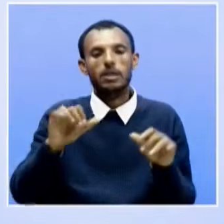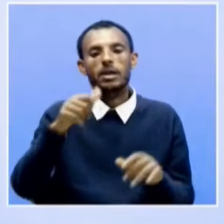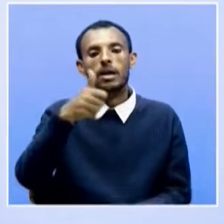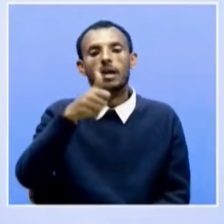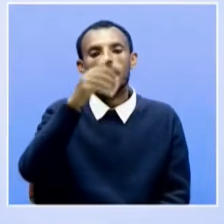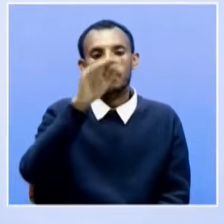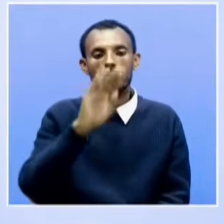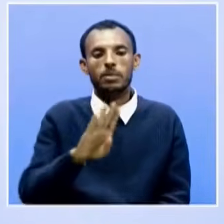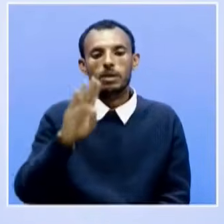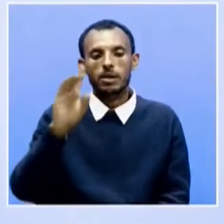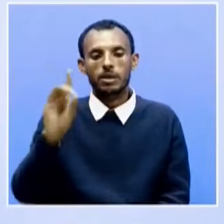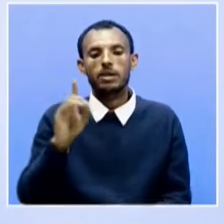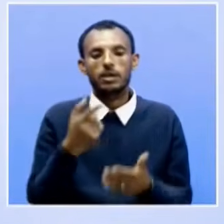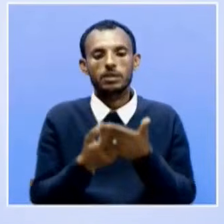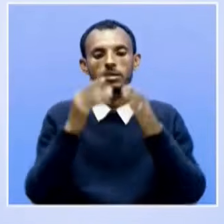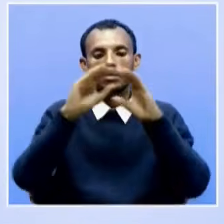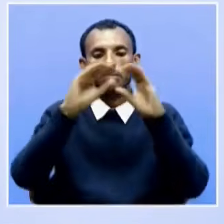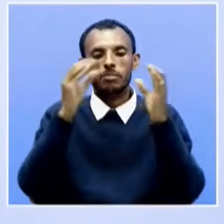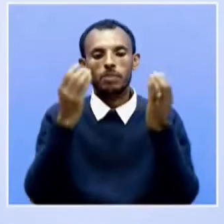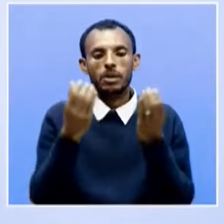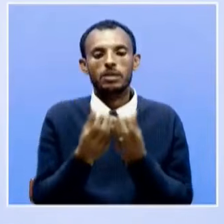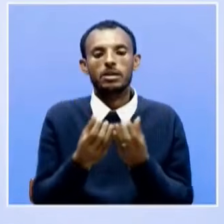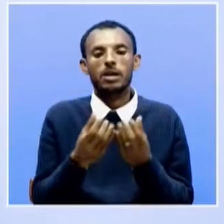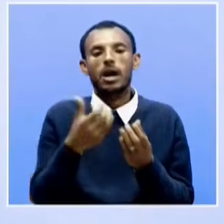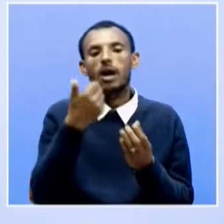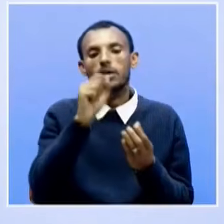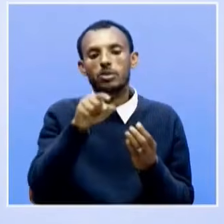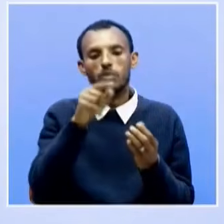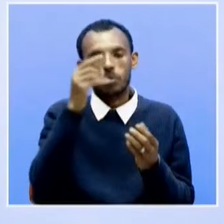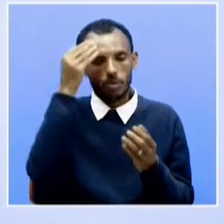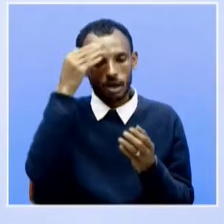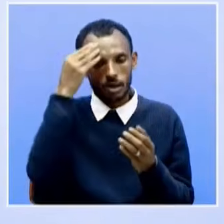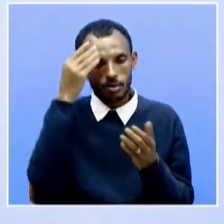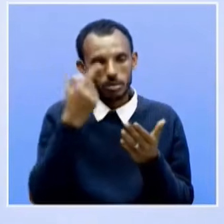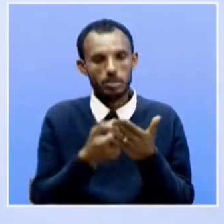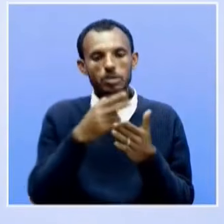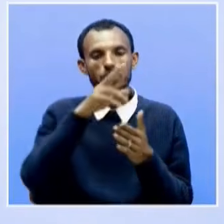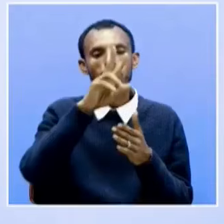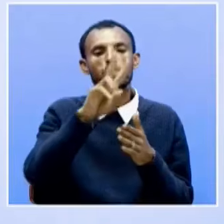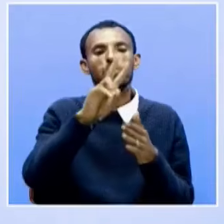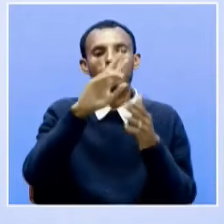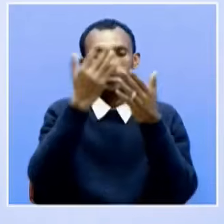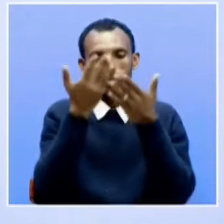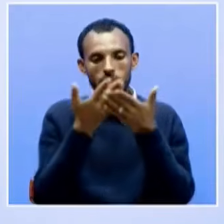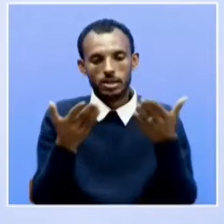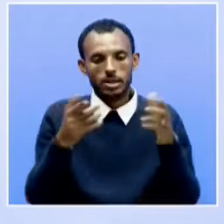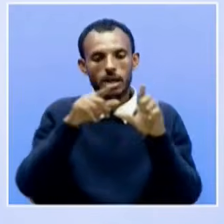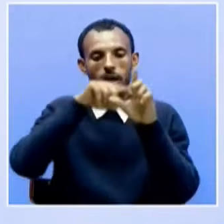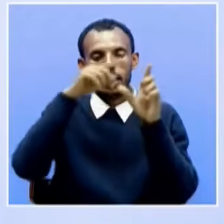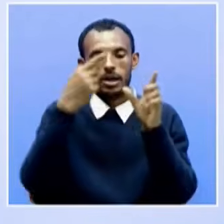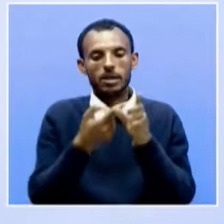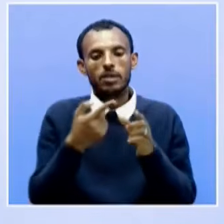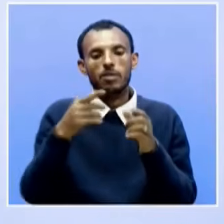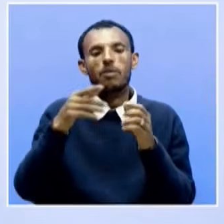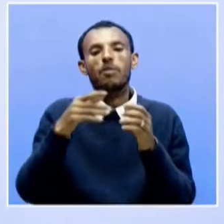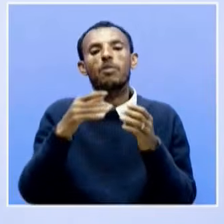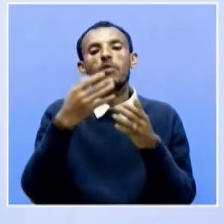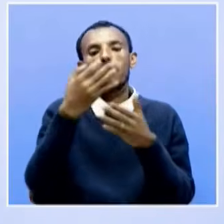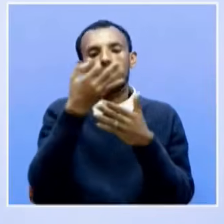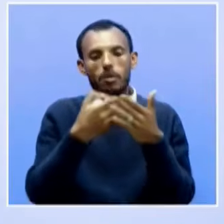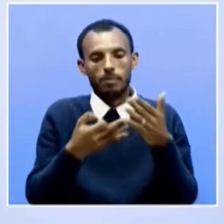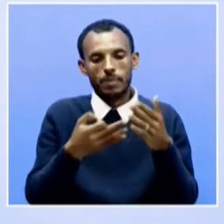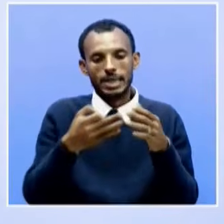ABD, this part. As you all know, these two pieces of angles forms a straight